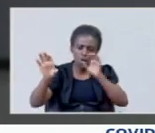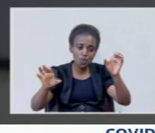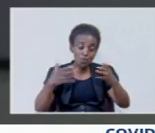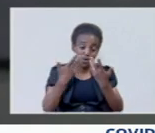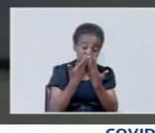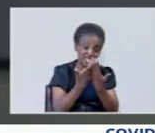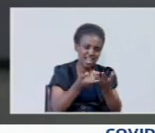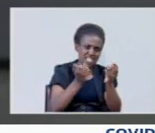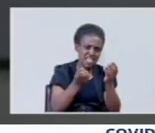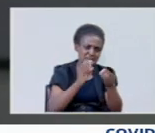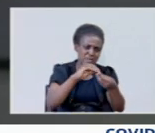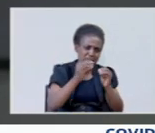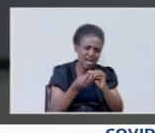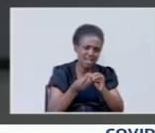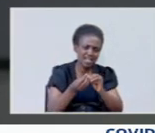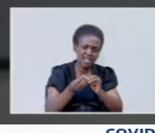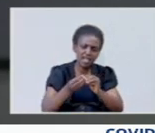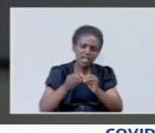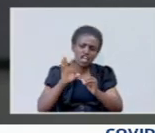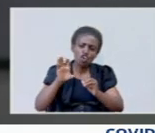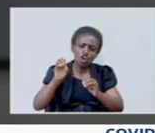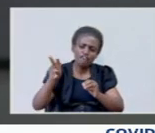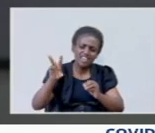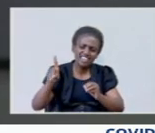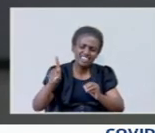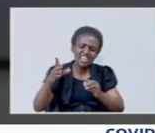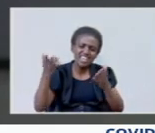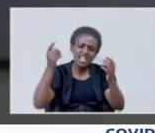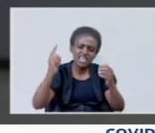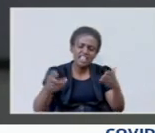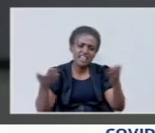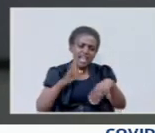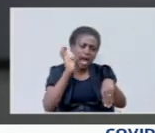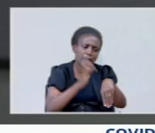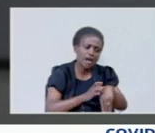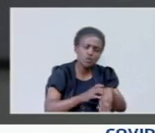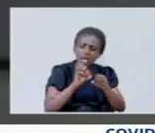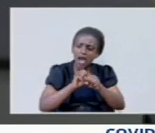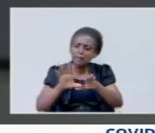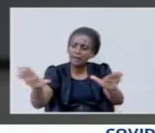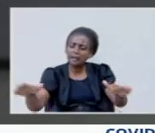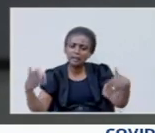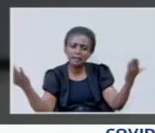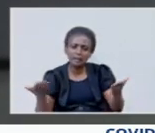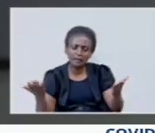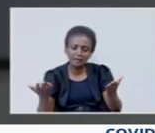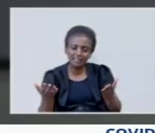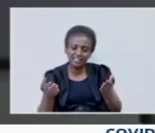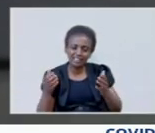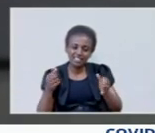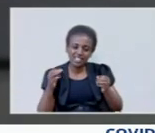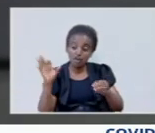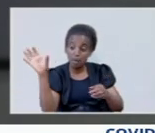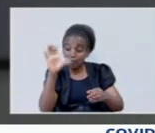and then decide how we are to proceed forward. We could allow some activities to resume, for example, the operations of those factories,